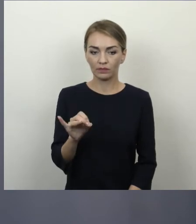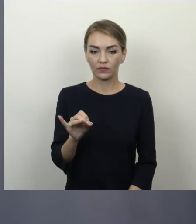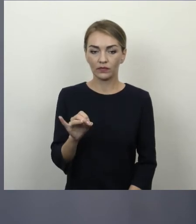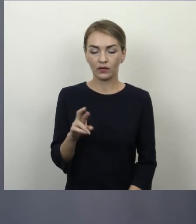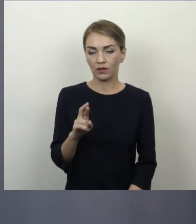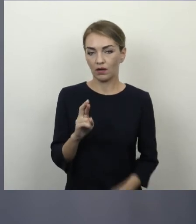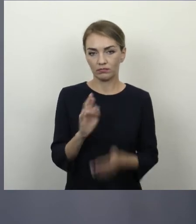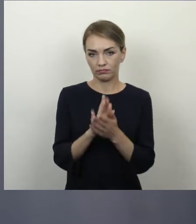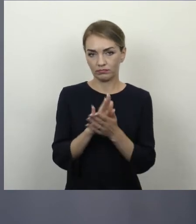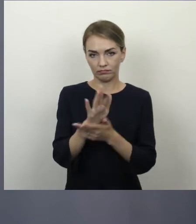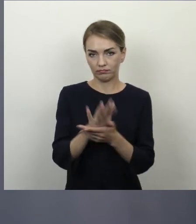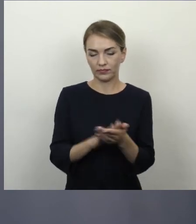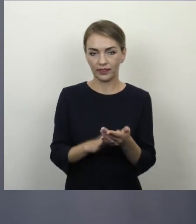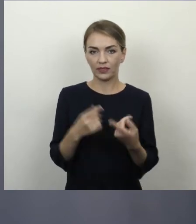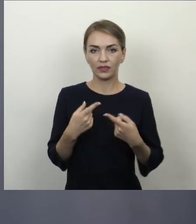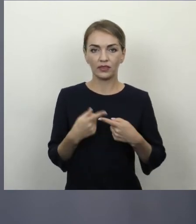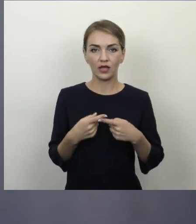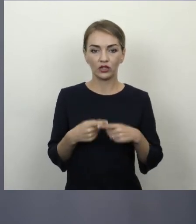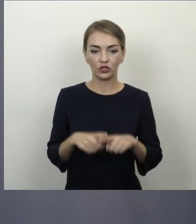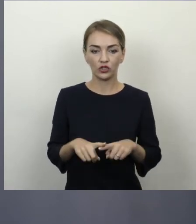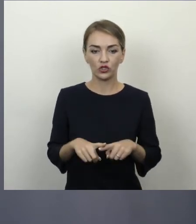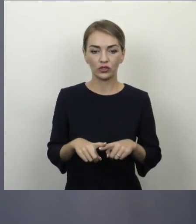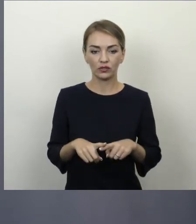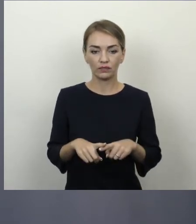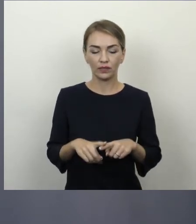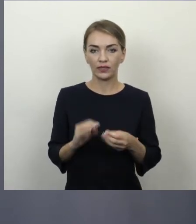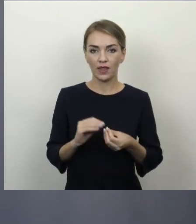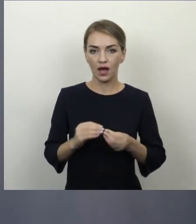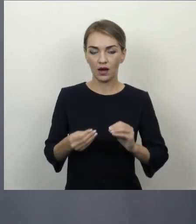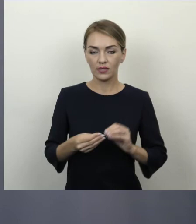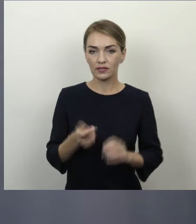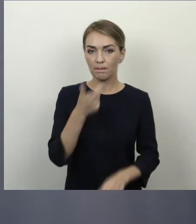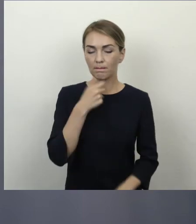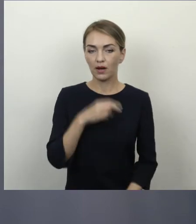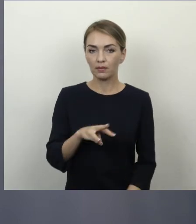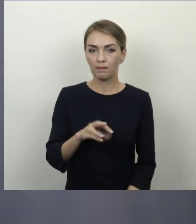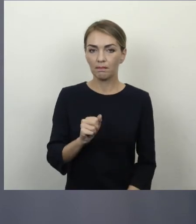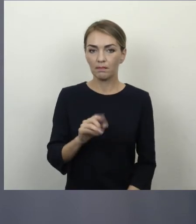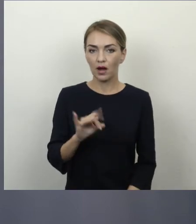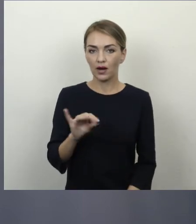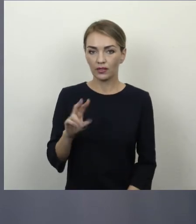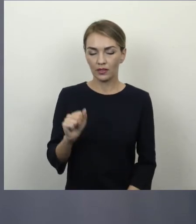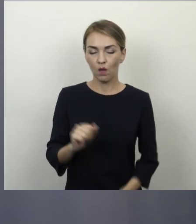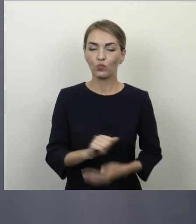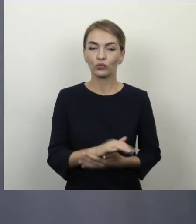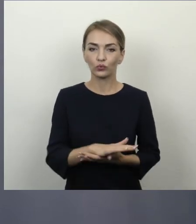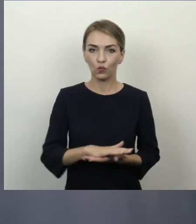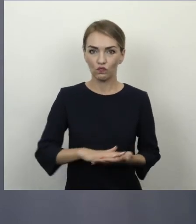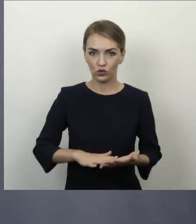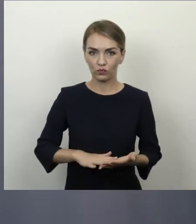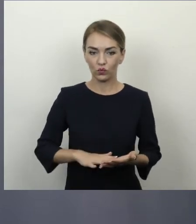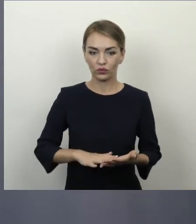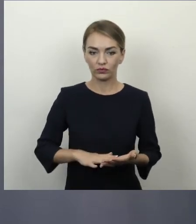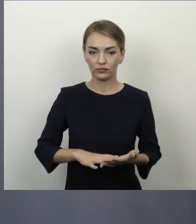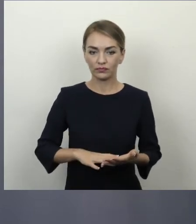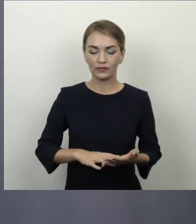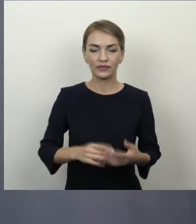Marina Rusu, she's back with us. Sorry for technical issues.